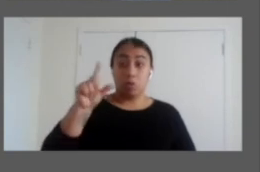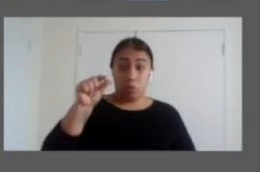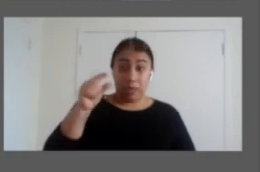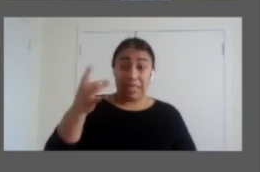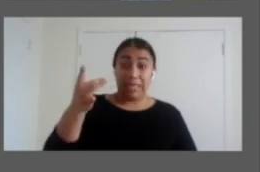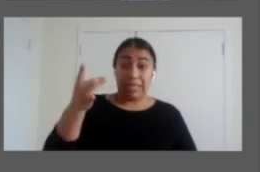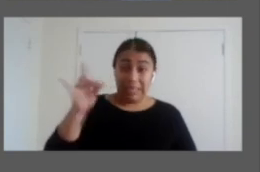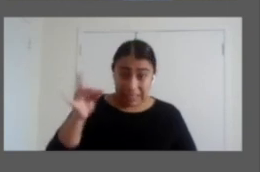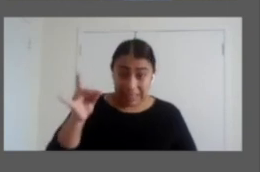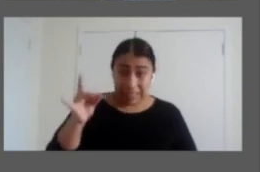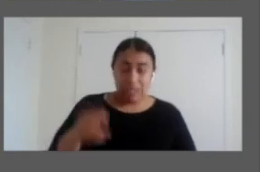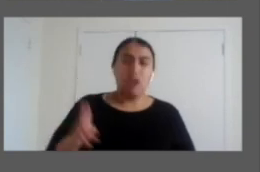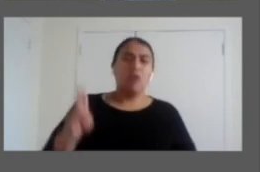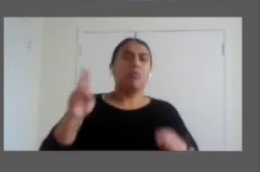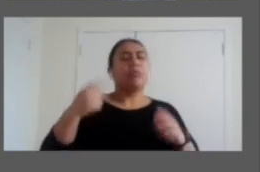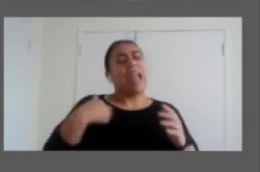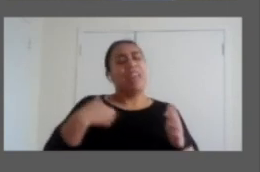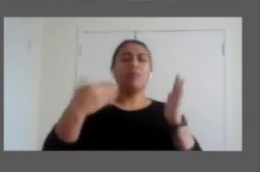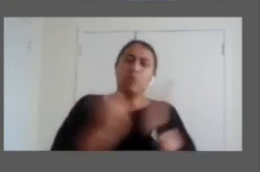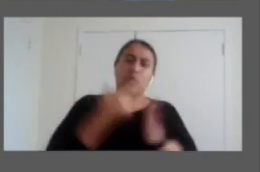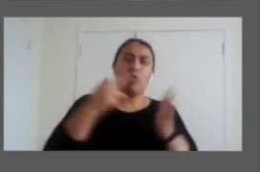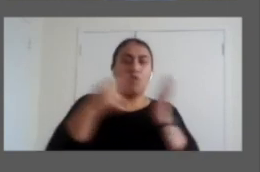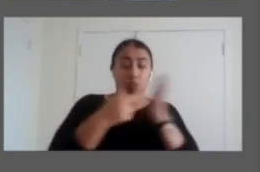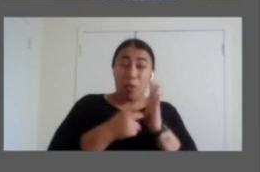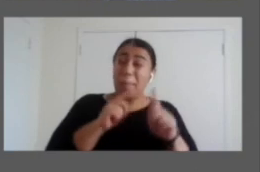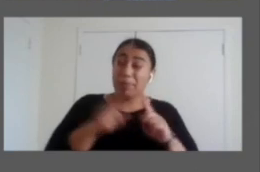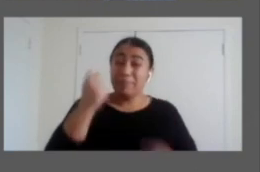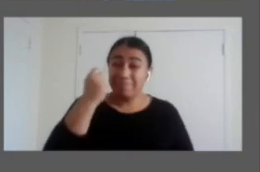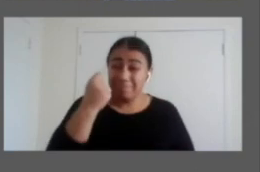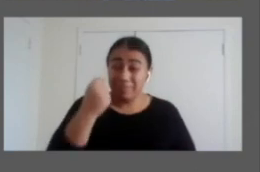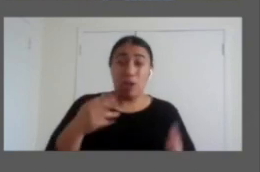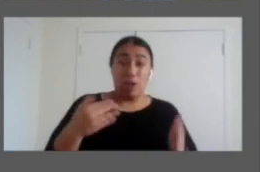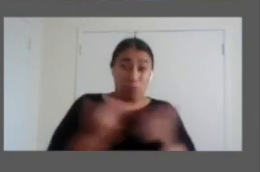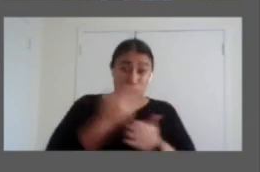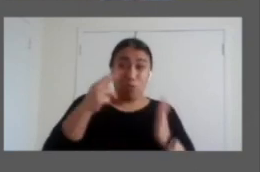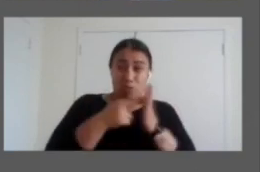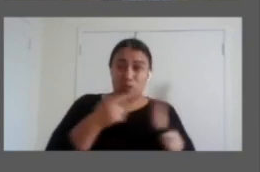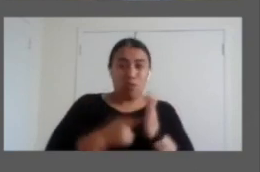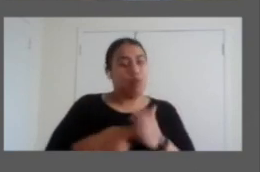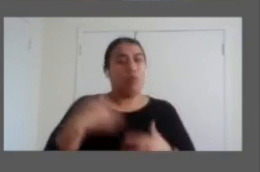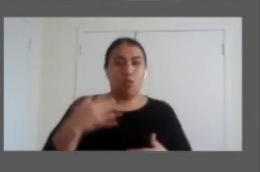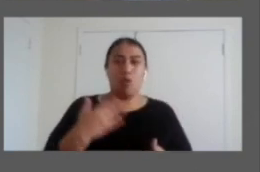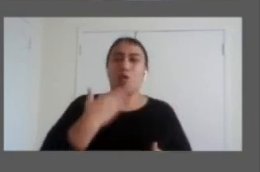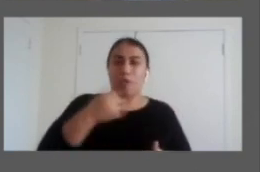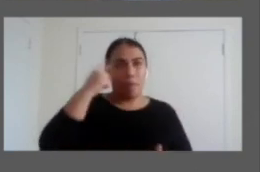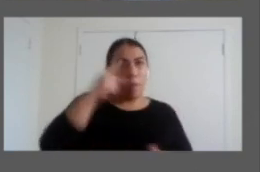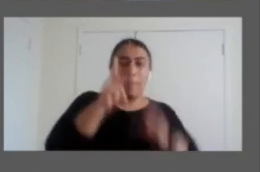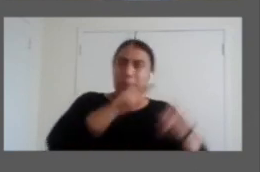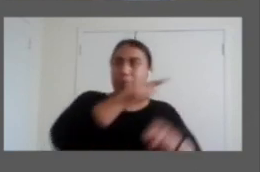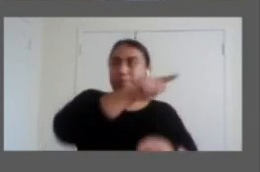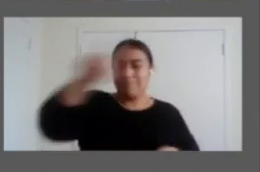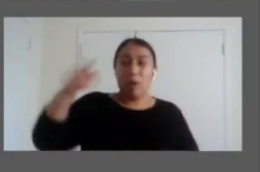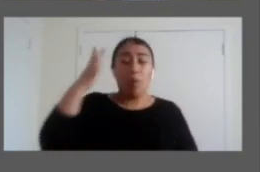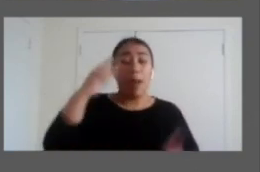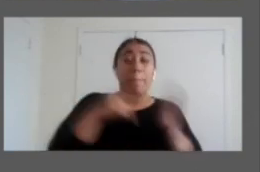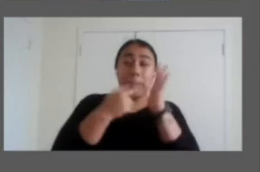like gummies or chocolates, pre-rolls, concentrates, and topicals. Offering a variety of products allow patients